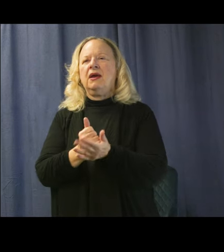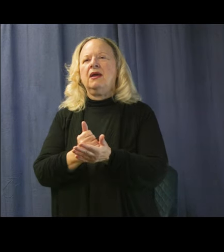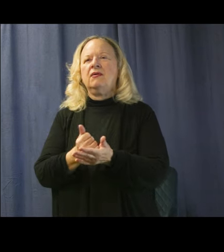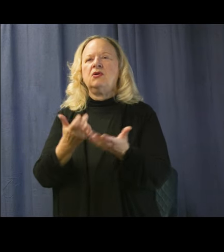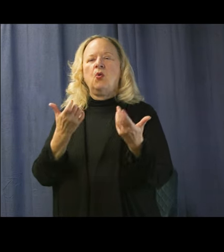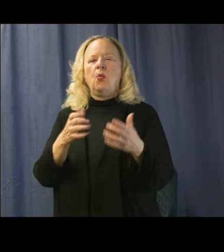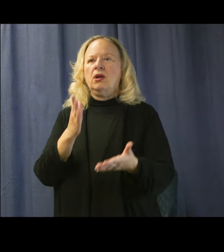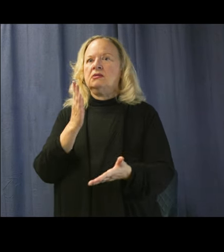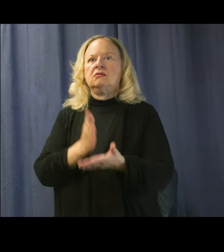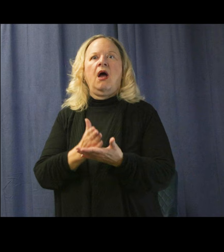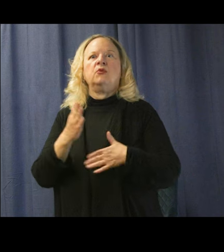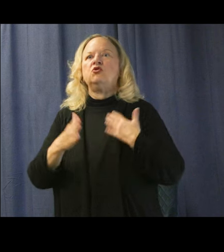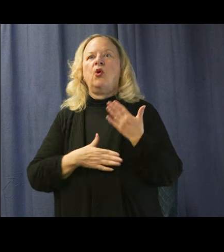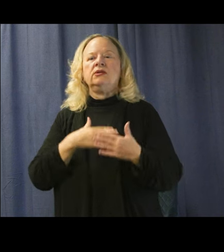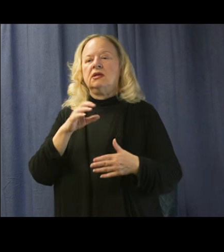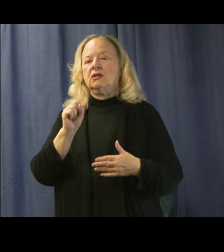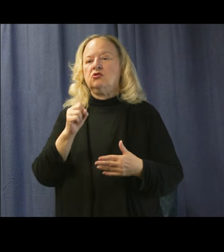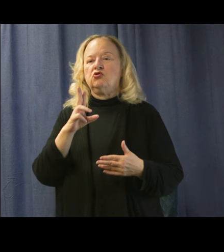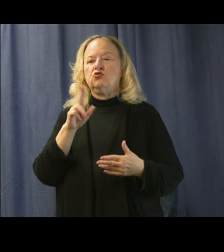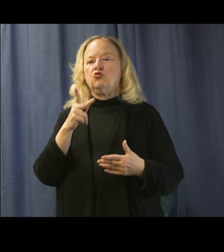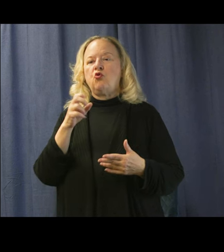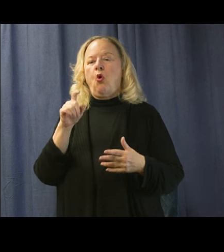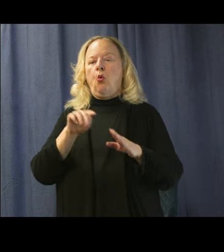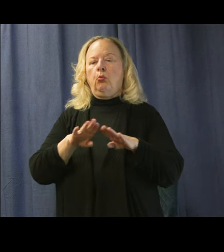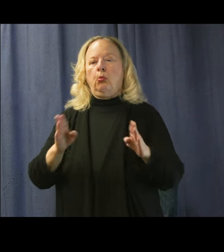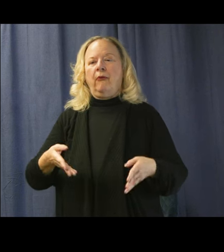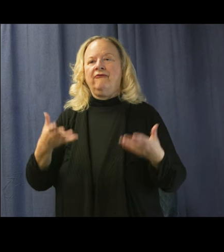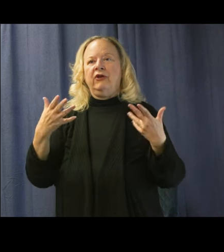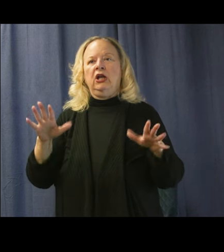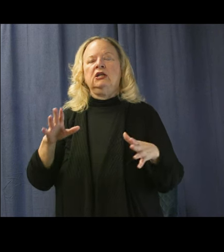Amen. We don't want to stop rejoicing just because the coat is over.